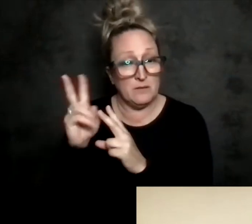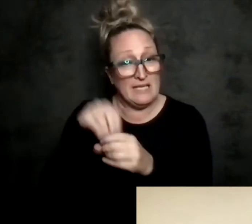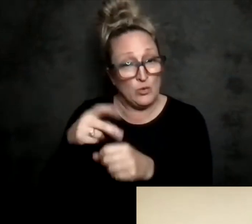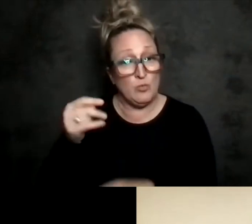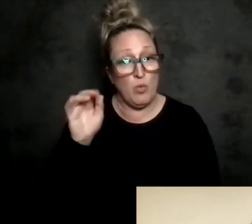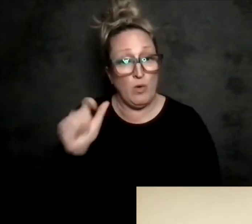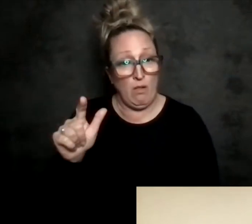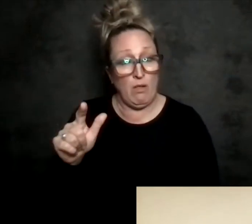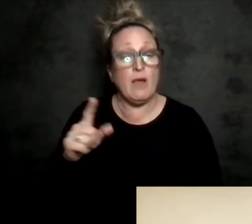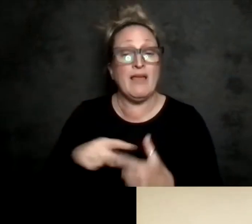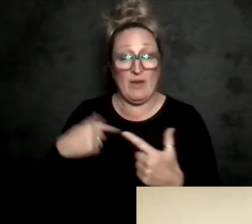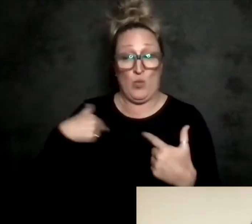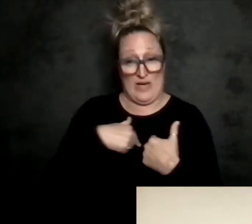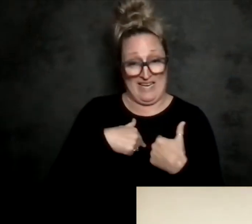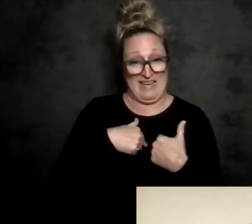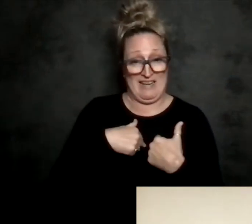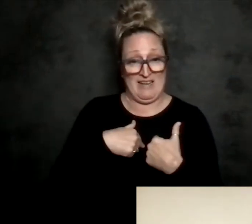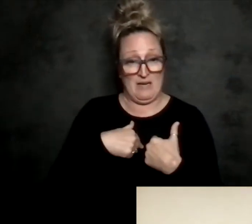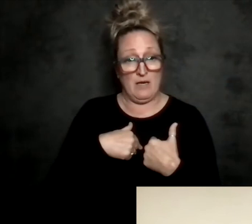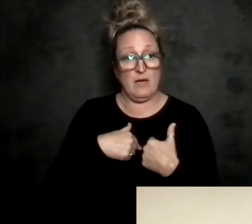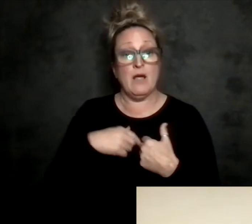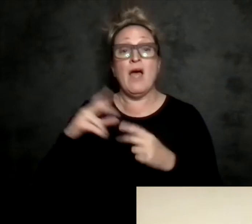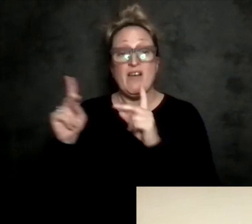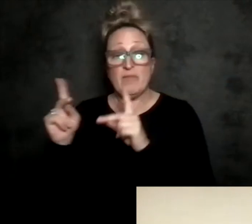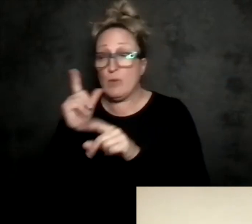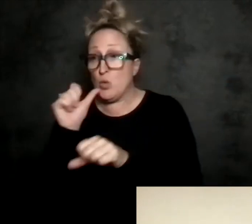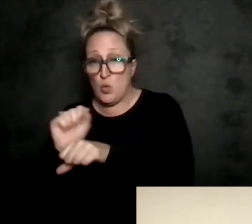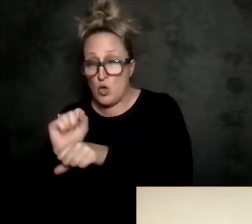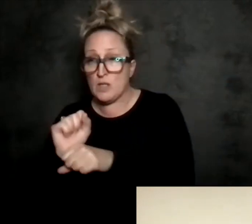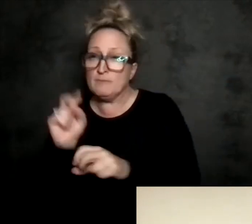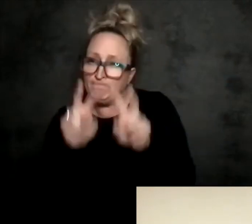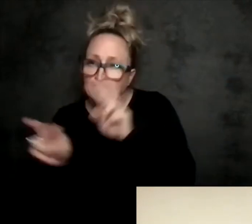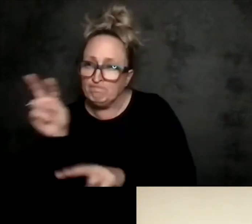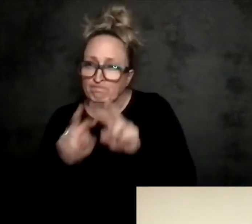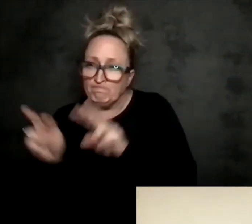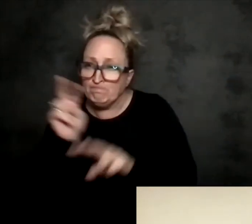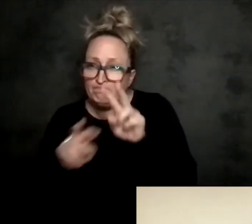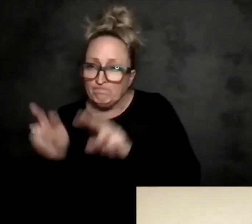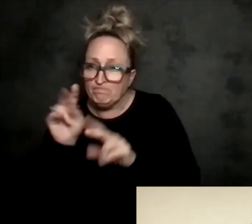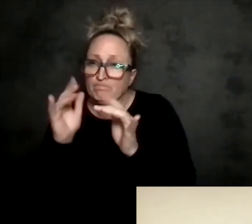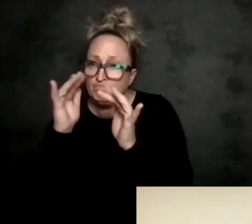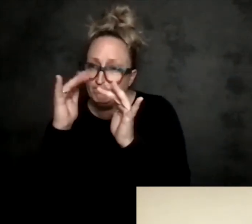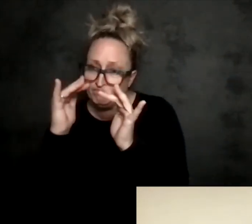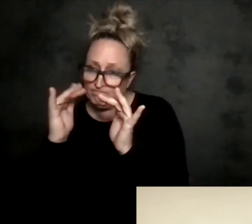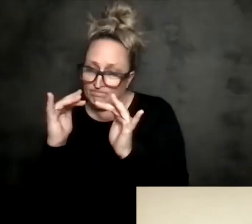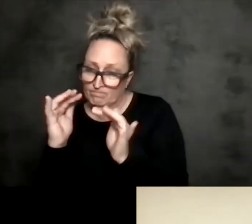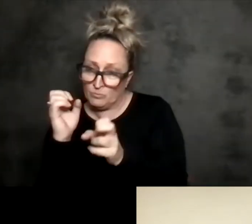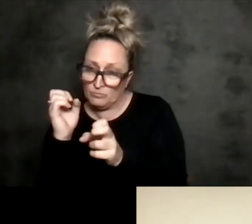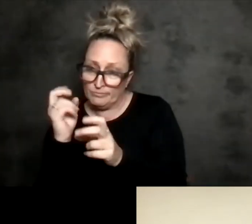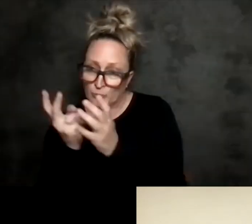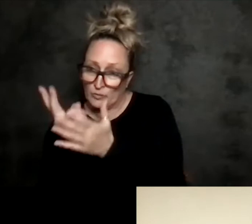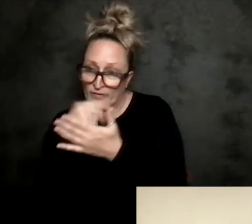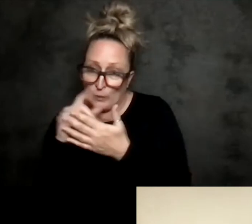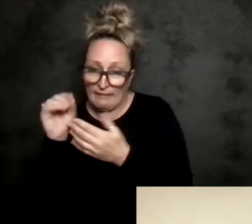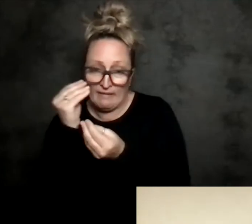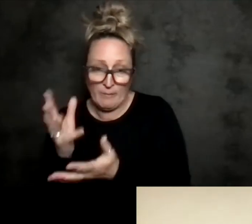portal. And then we will be having people going through reviewing the submission, basically the